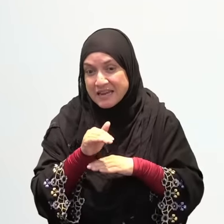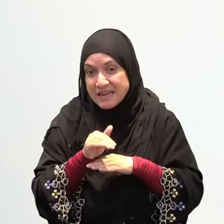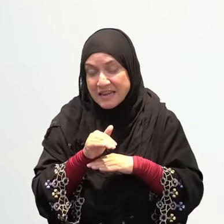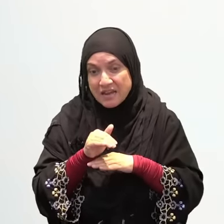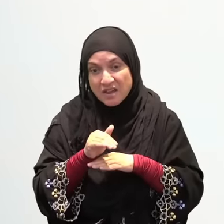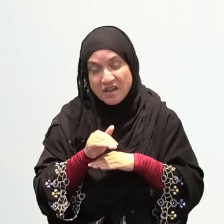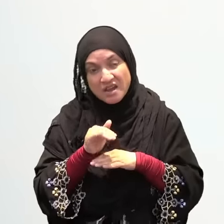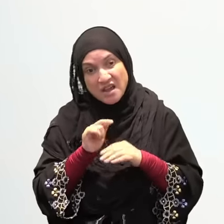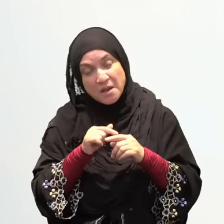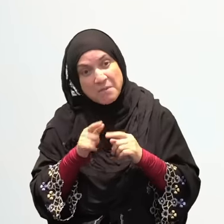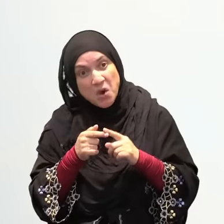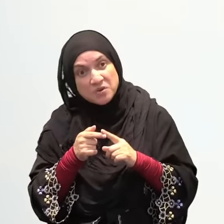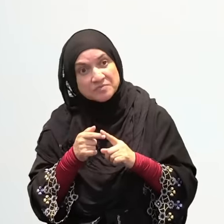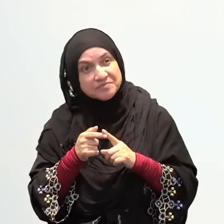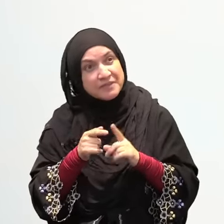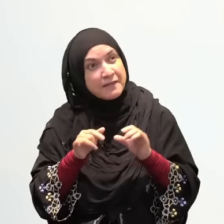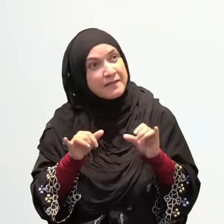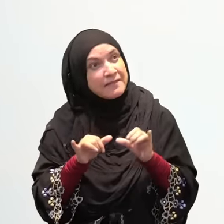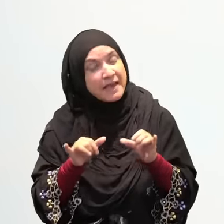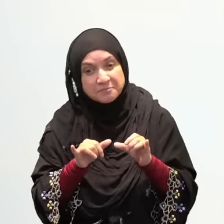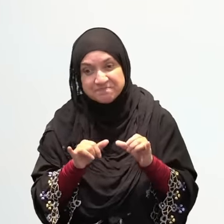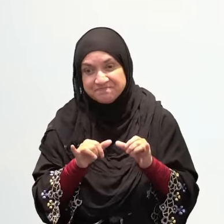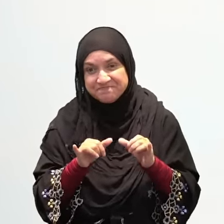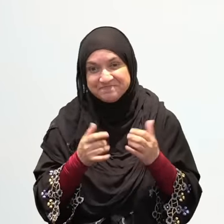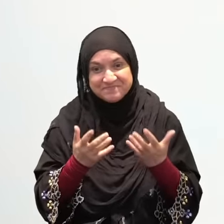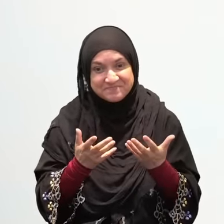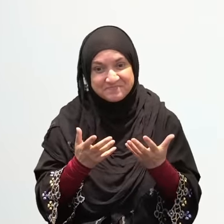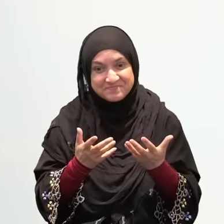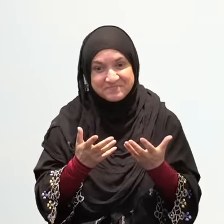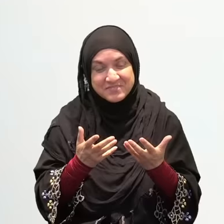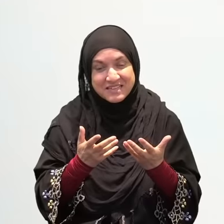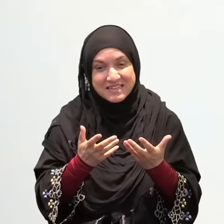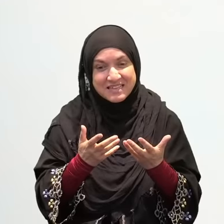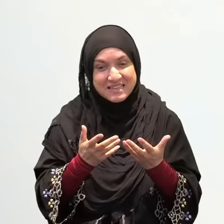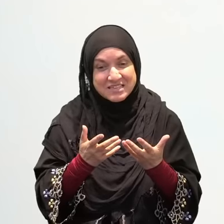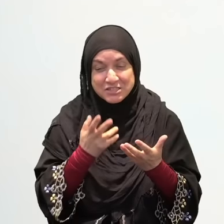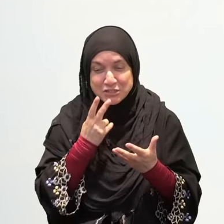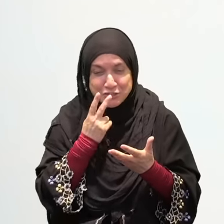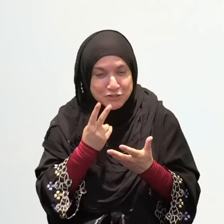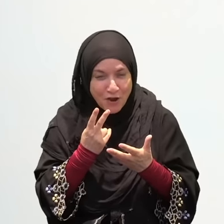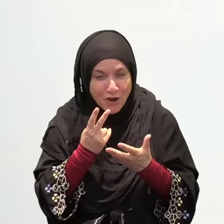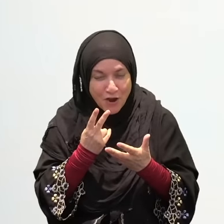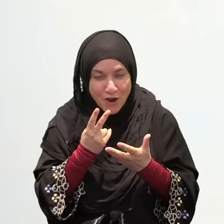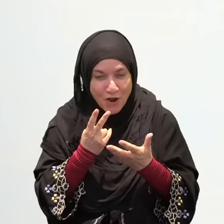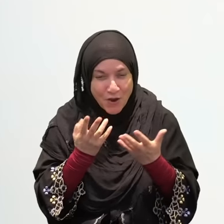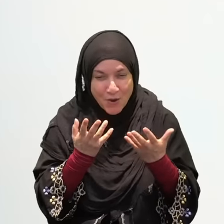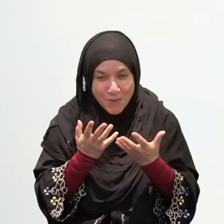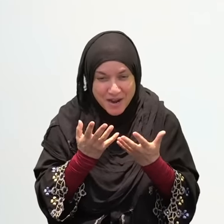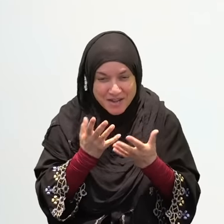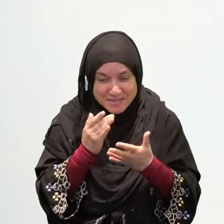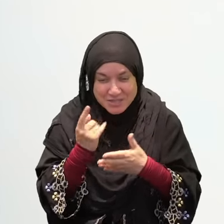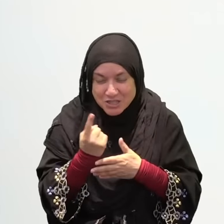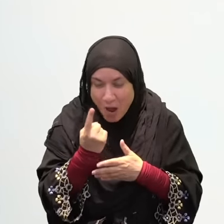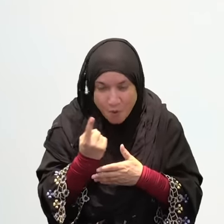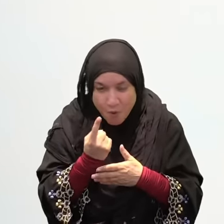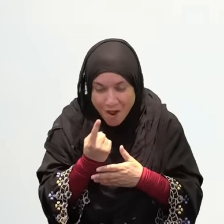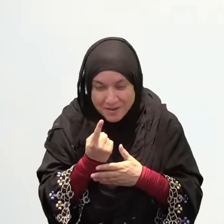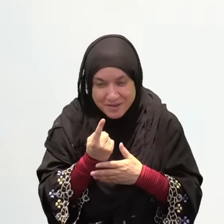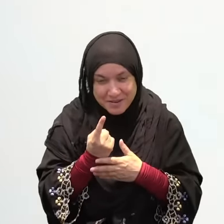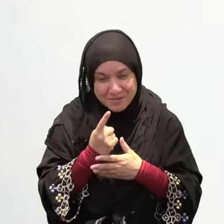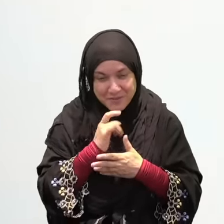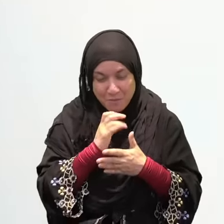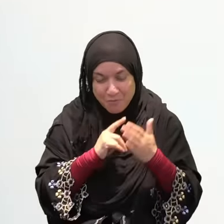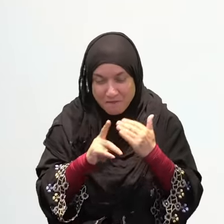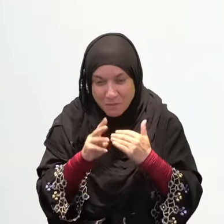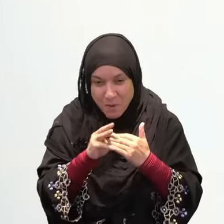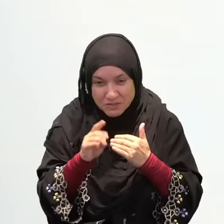Uthman radiallahu anhu has already come to terms, and we talked about this in the first in some detail with his life, but he's come to terms with the idea